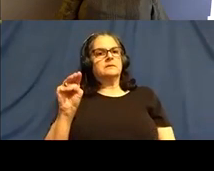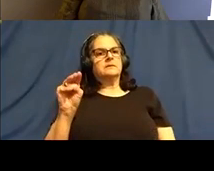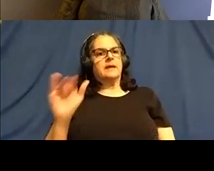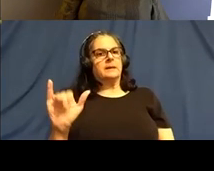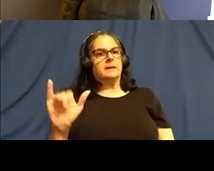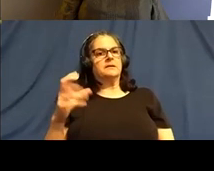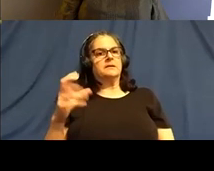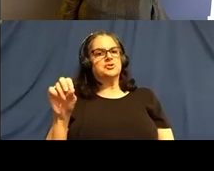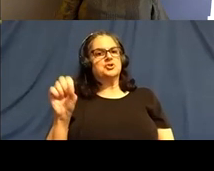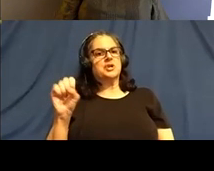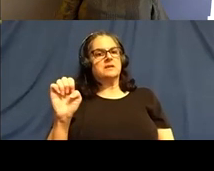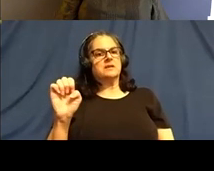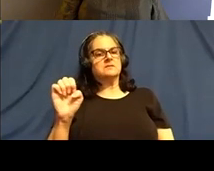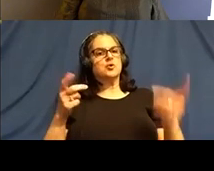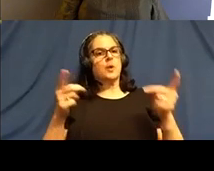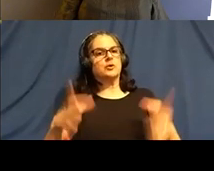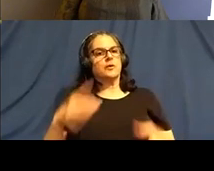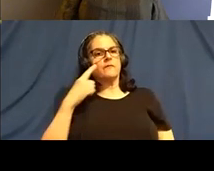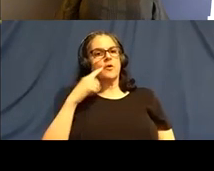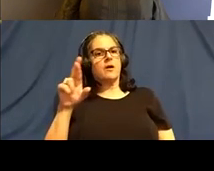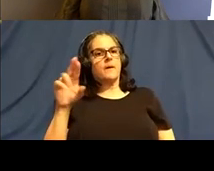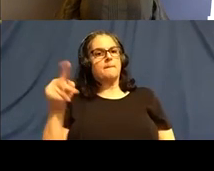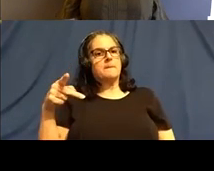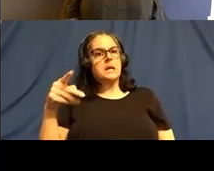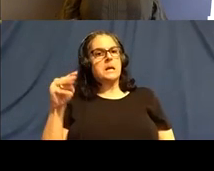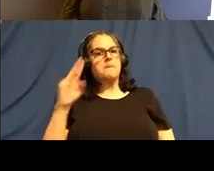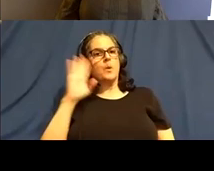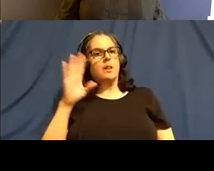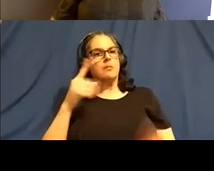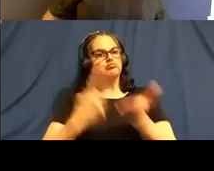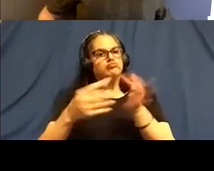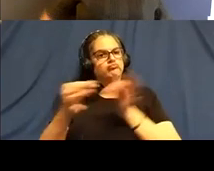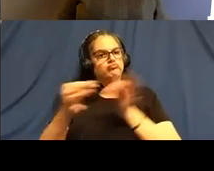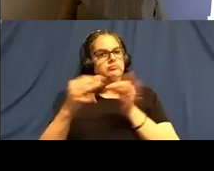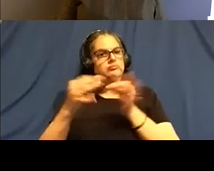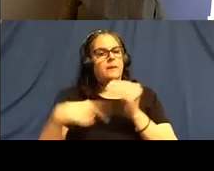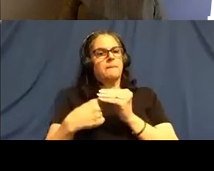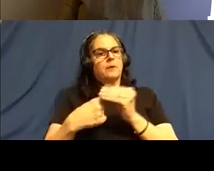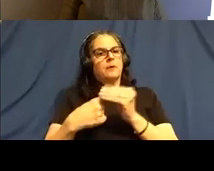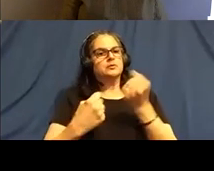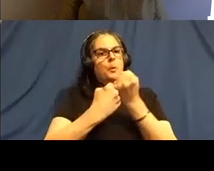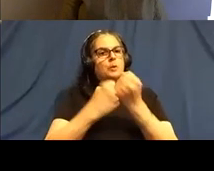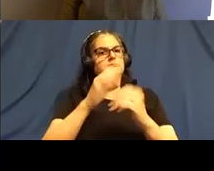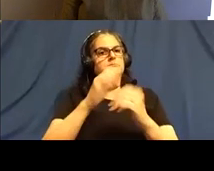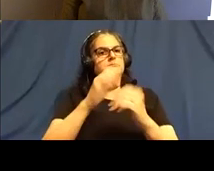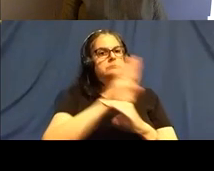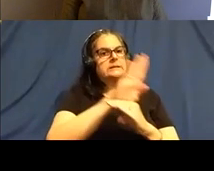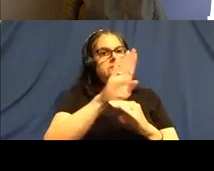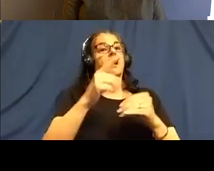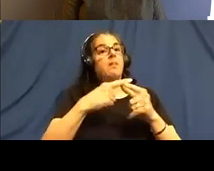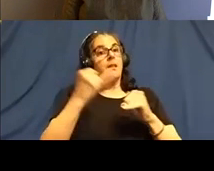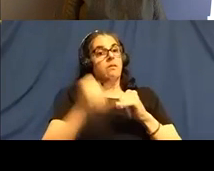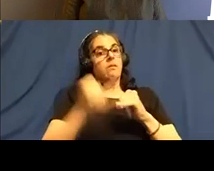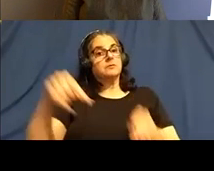will take us through business support. At that point, we will go to the Q&A session. So we can start with